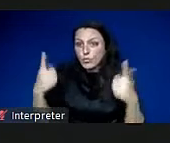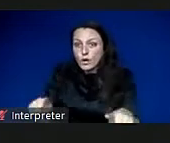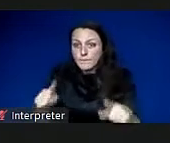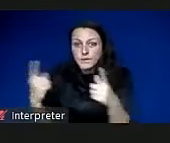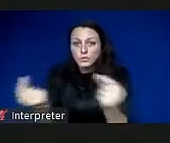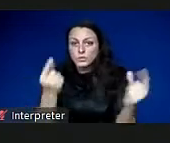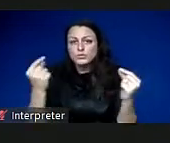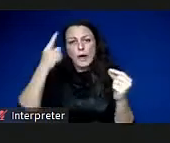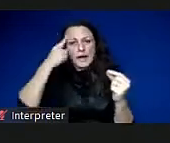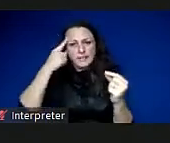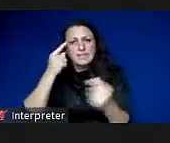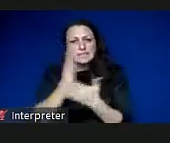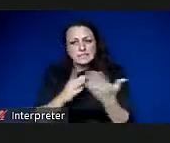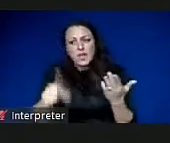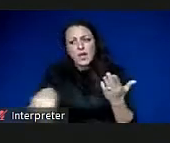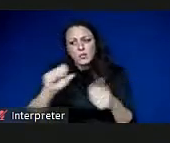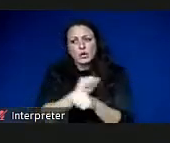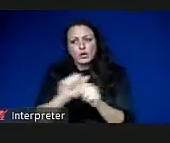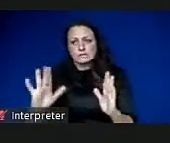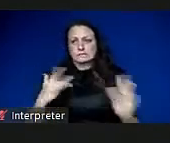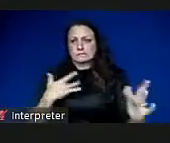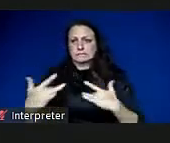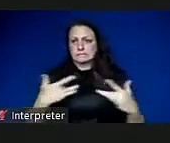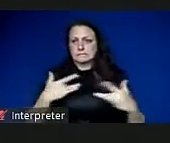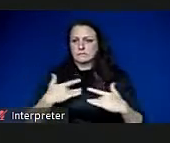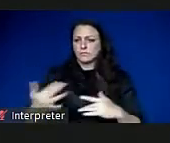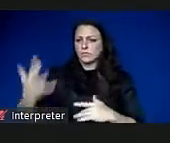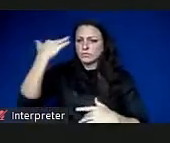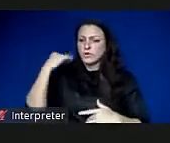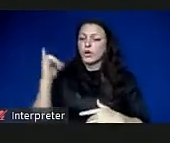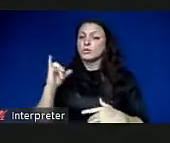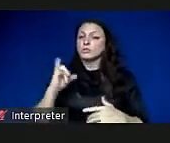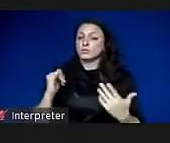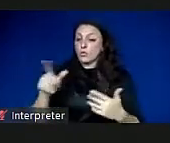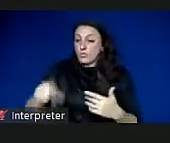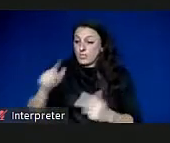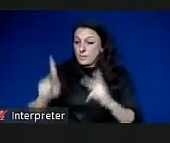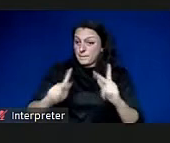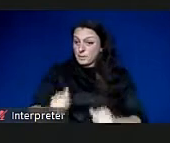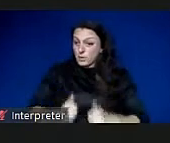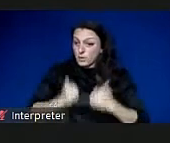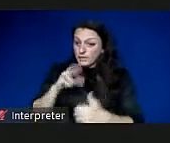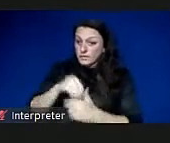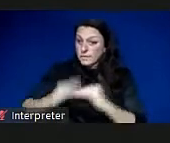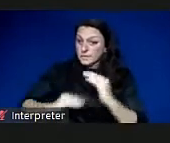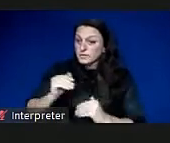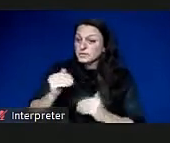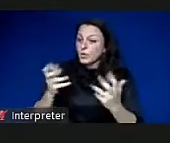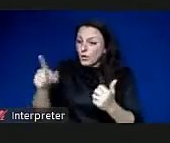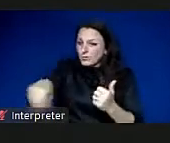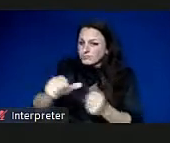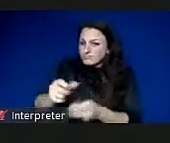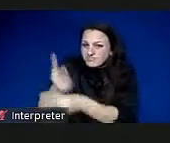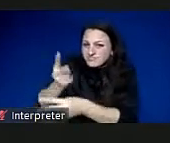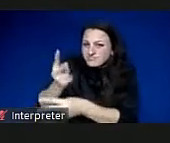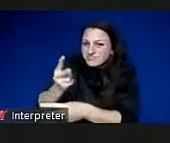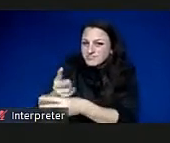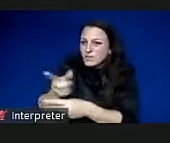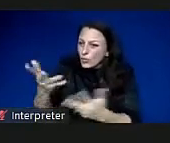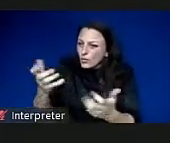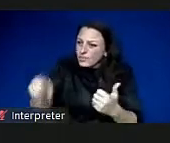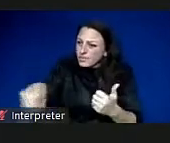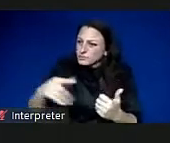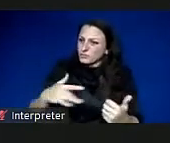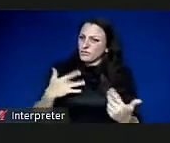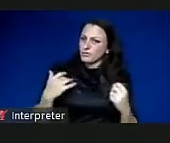And tending to the resident well-being, that really became a priority in the summer months for us. And